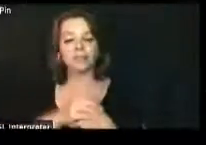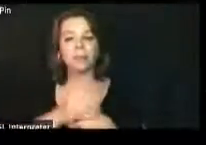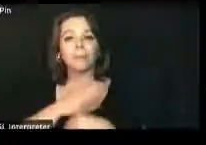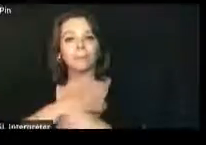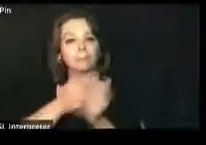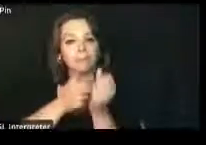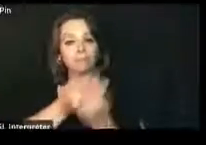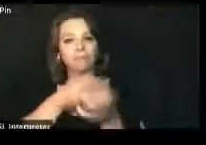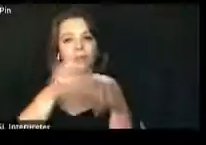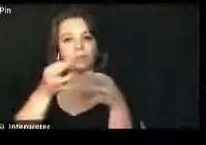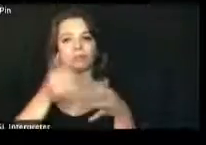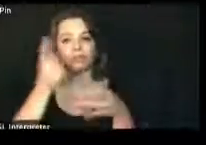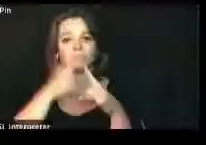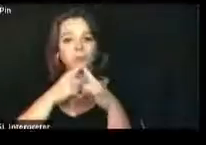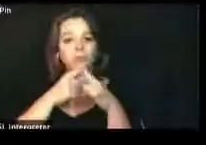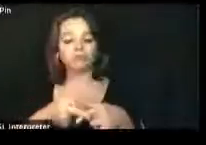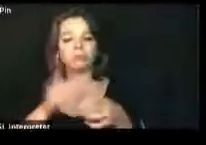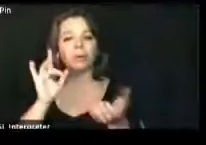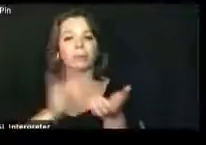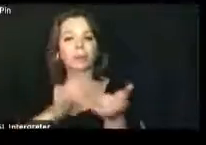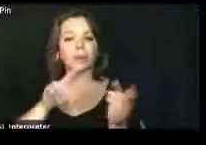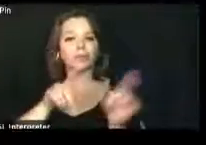to unmute by pressing star 6.